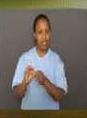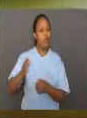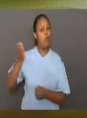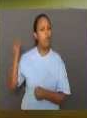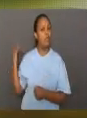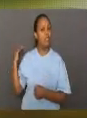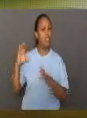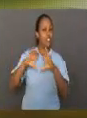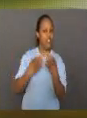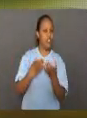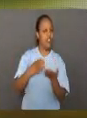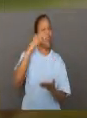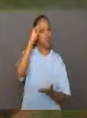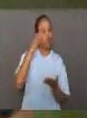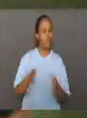previous grades.